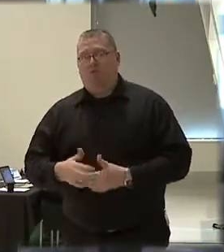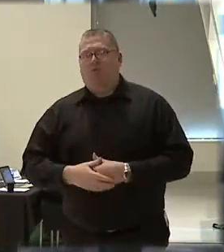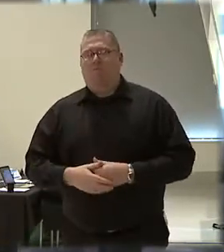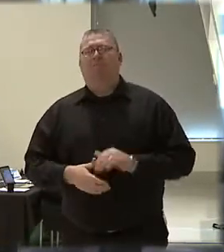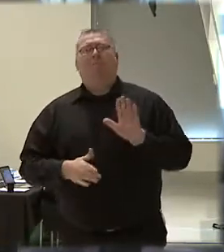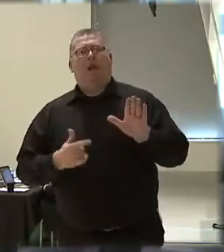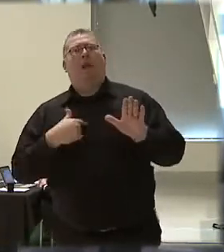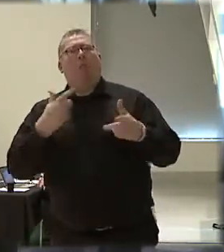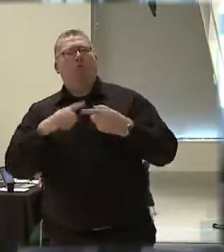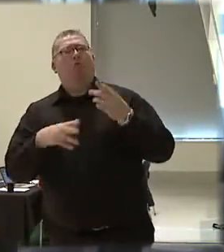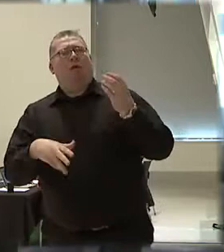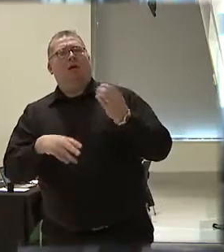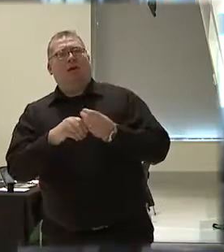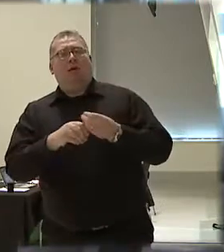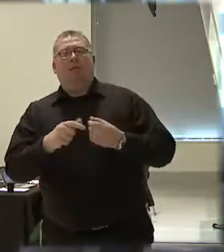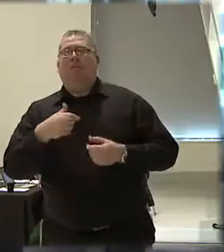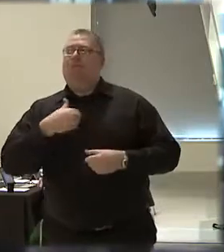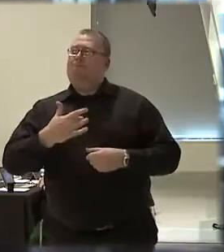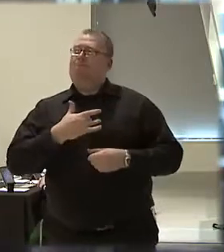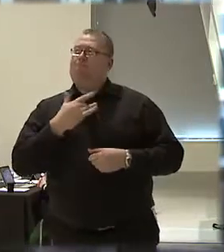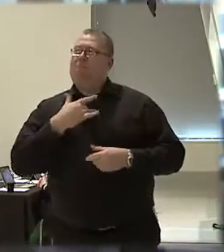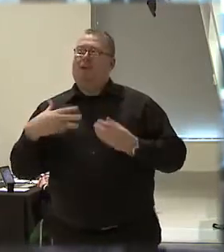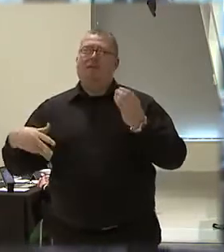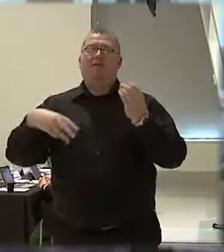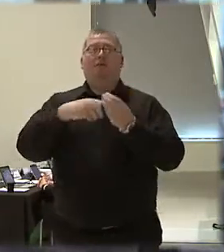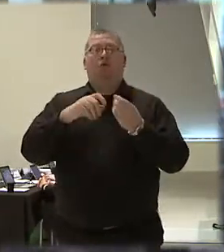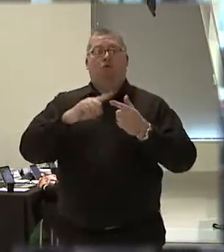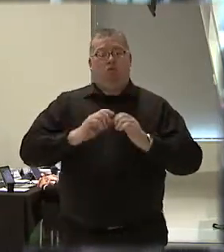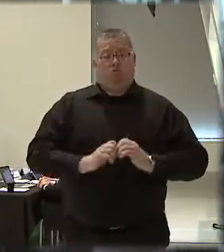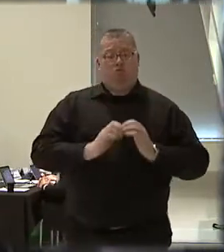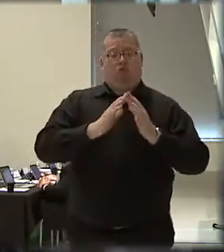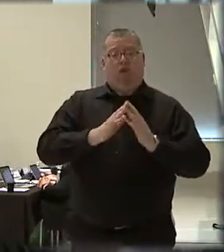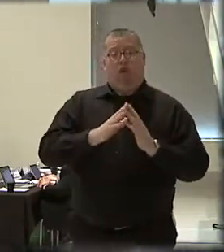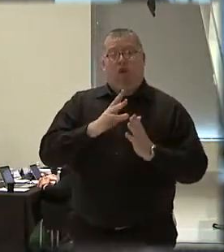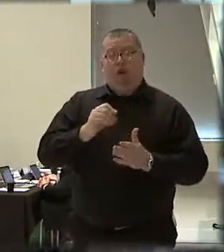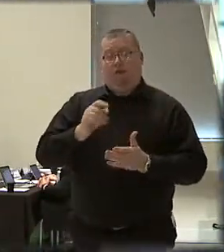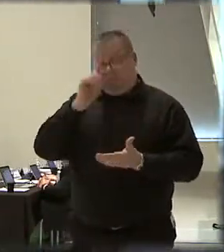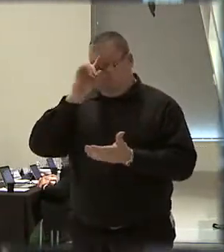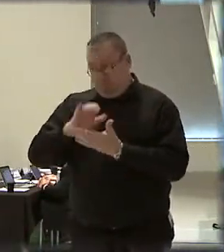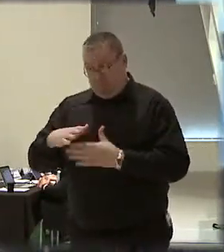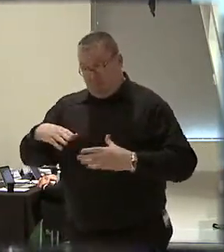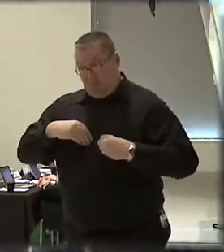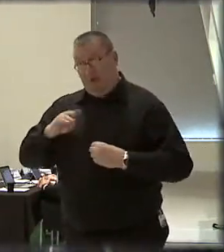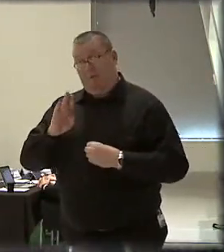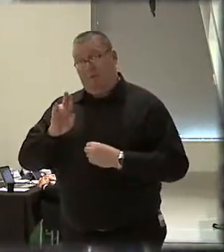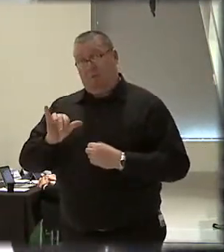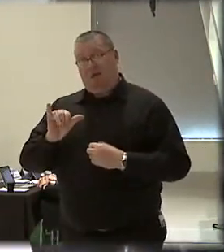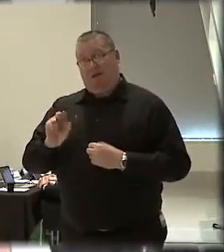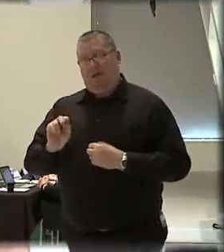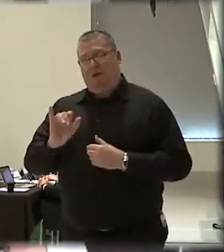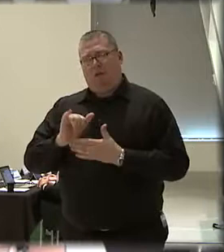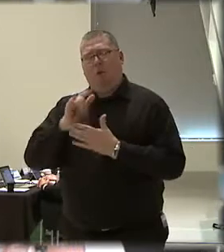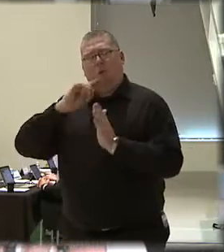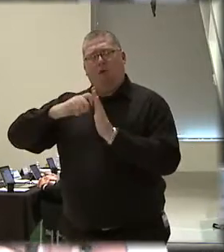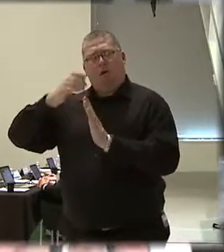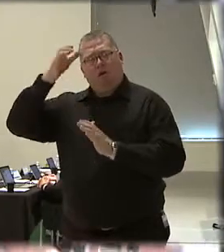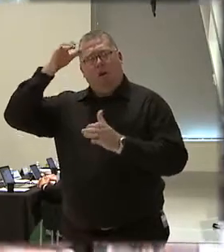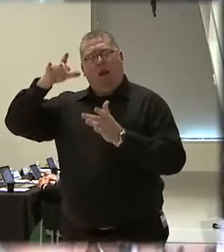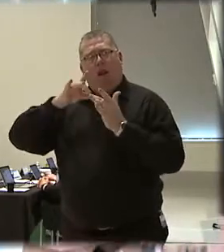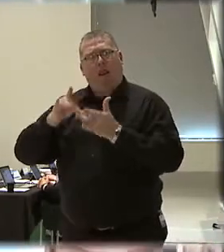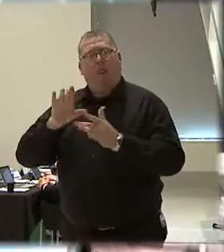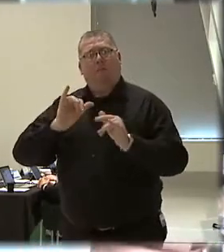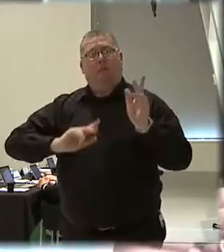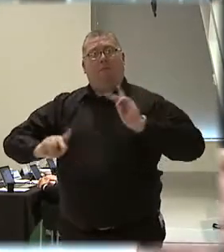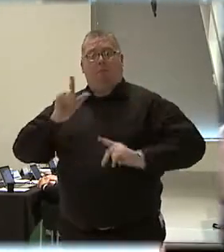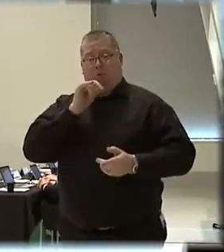If I could add, I think aside from rollout and buy-in, which are obviously key concepts, it's very important that those are led by people